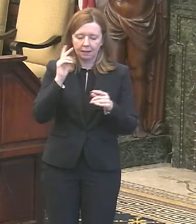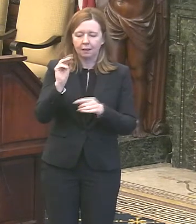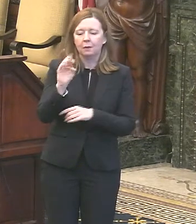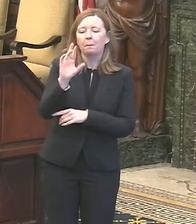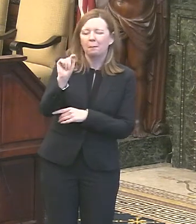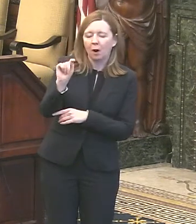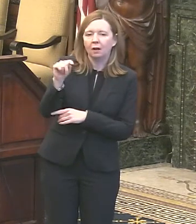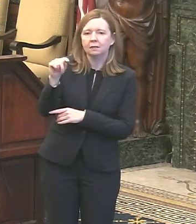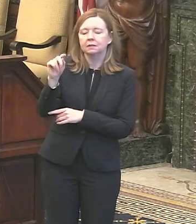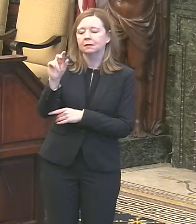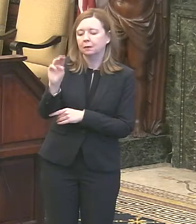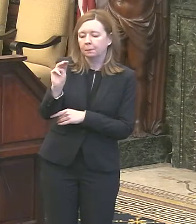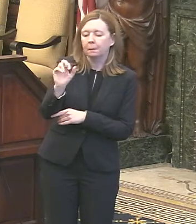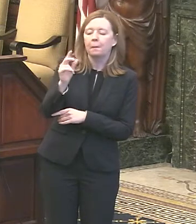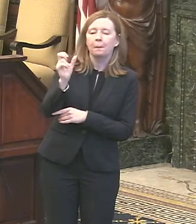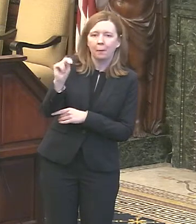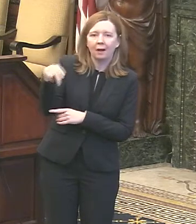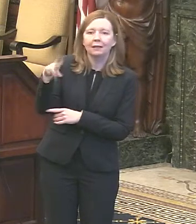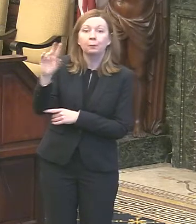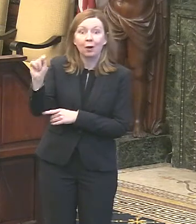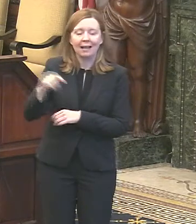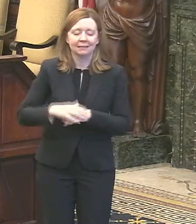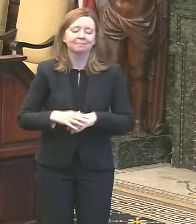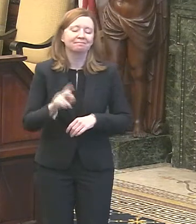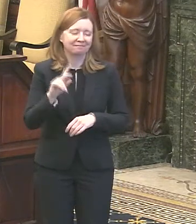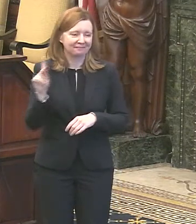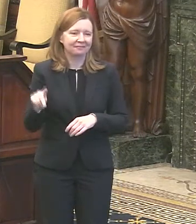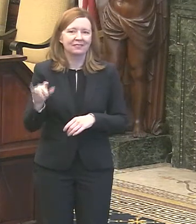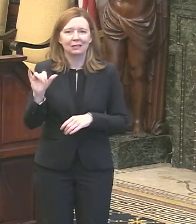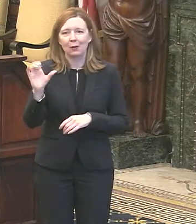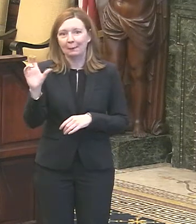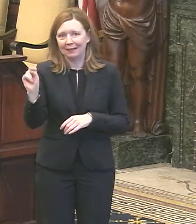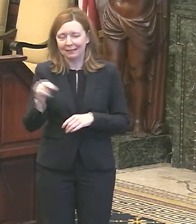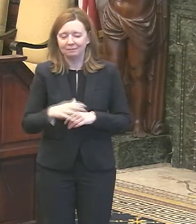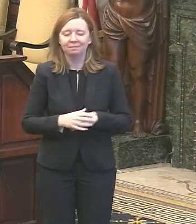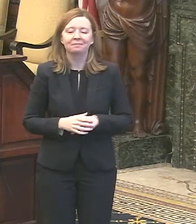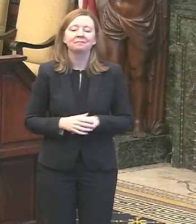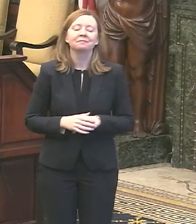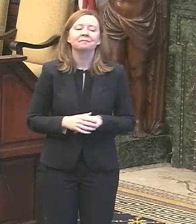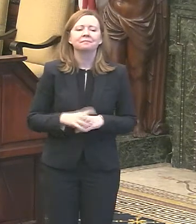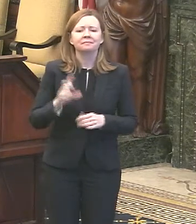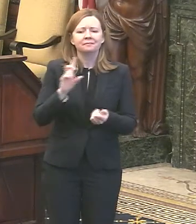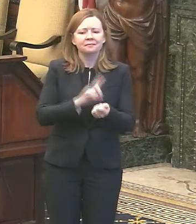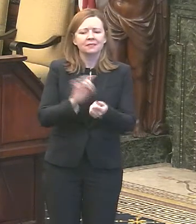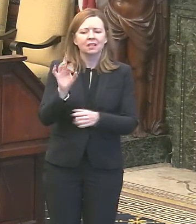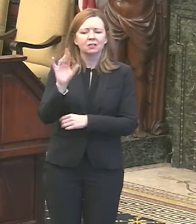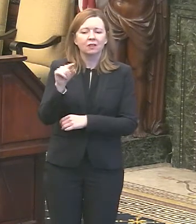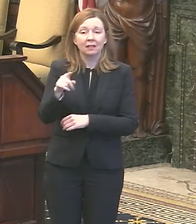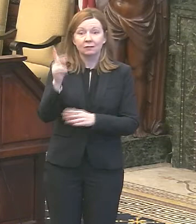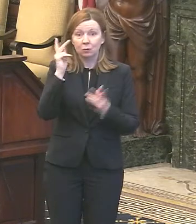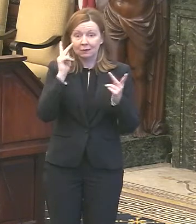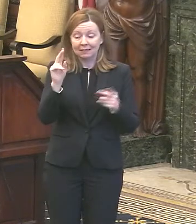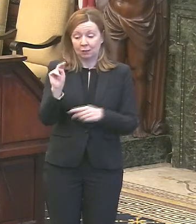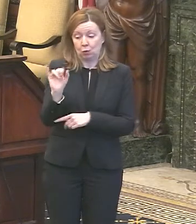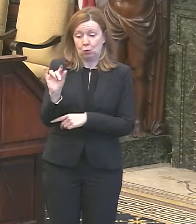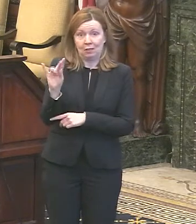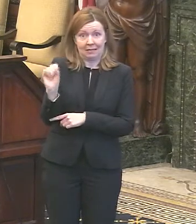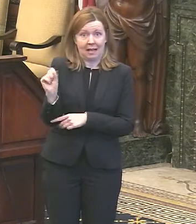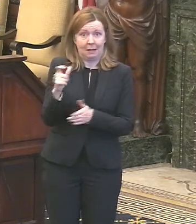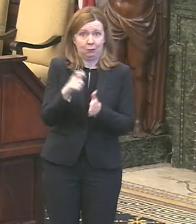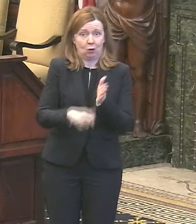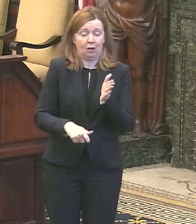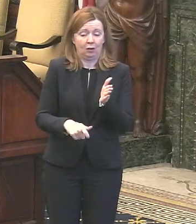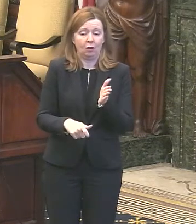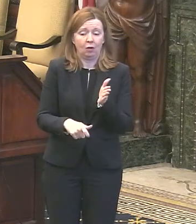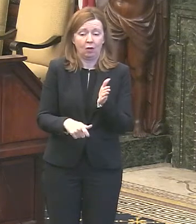Pratt. No problem. Thanks. Philly, your Black News. Dr. Farley, I'm not sure if you've seen the New York Times